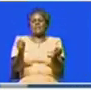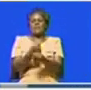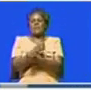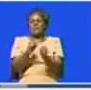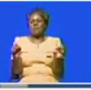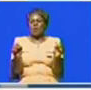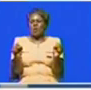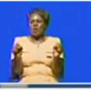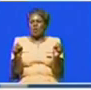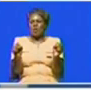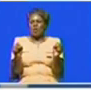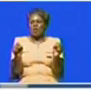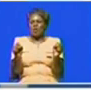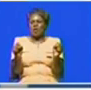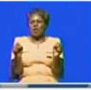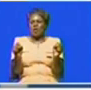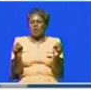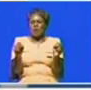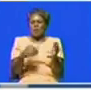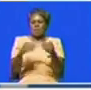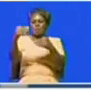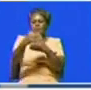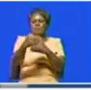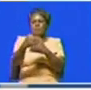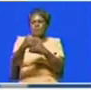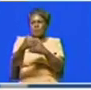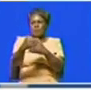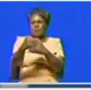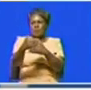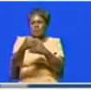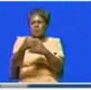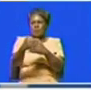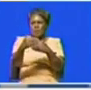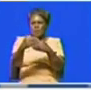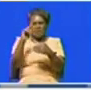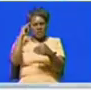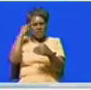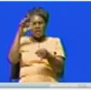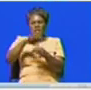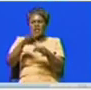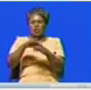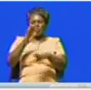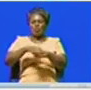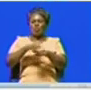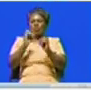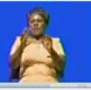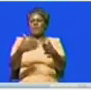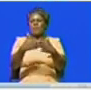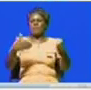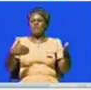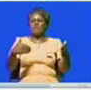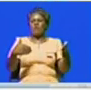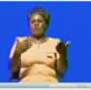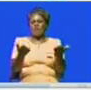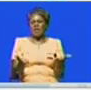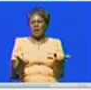now jump ahead of the, you know, you can't now conclude that the elections will not be proper before we have even gotten